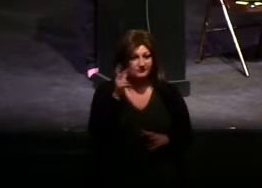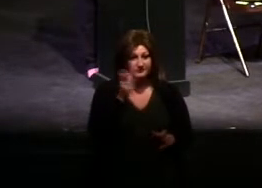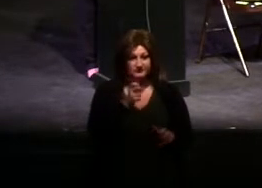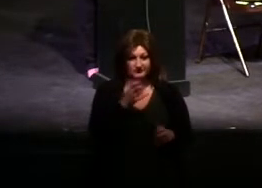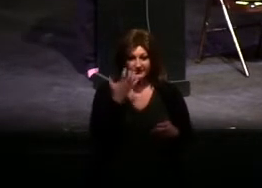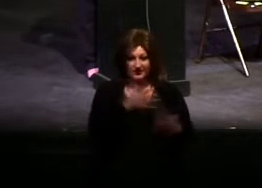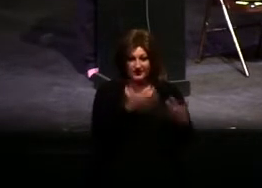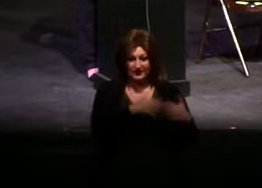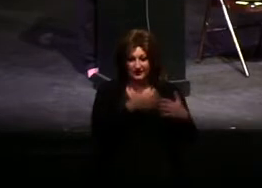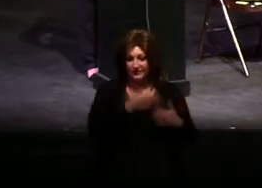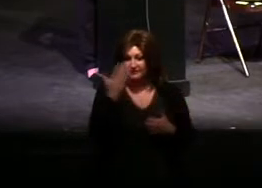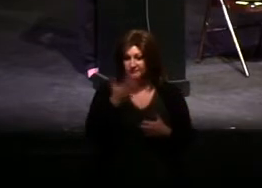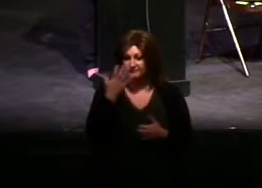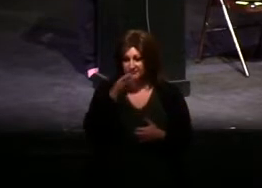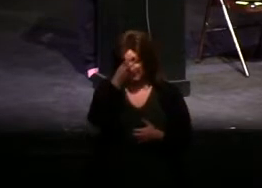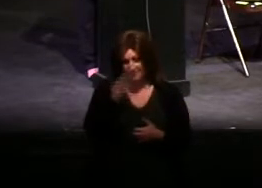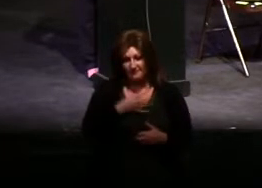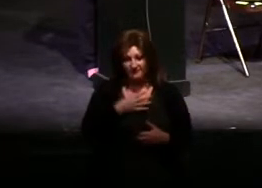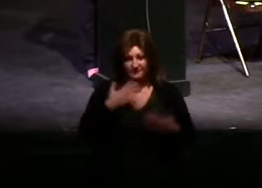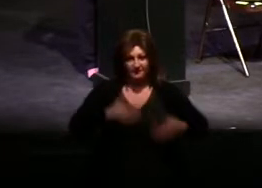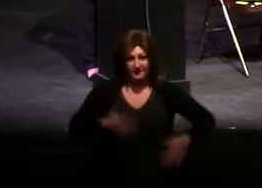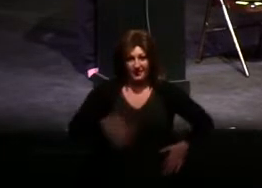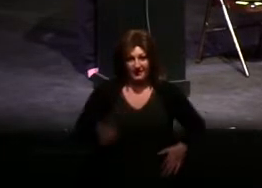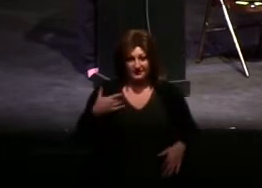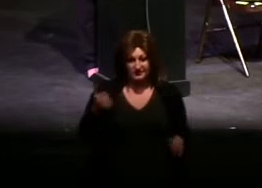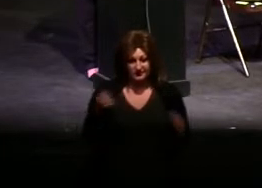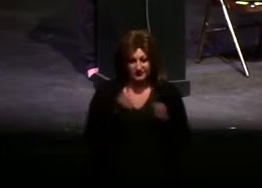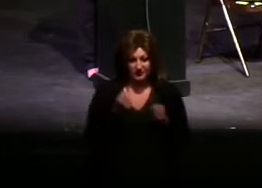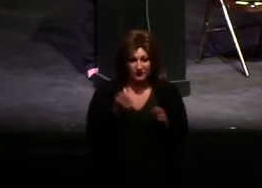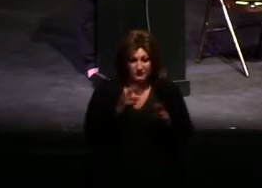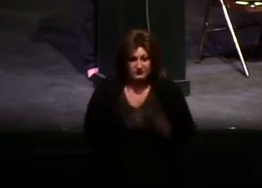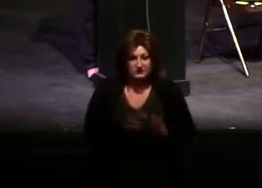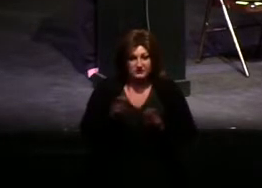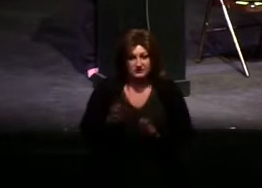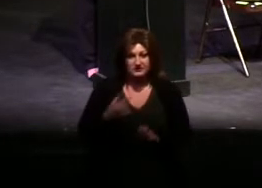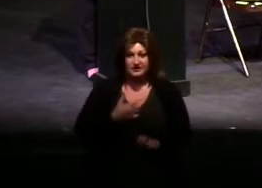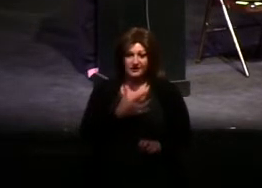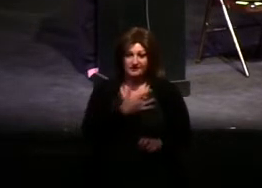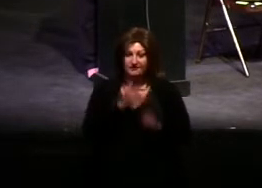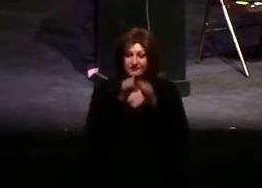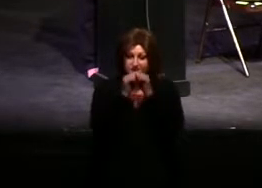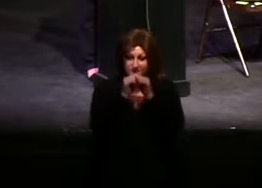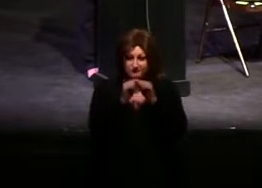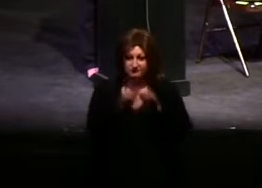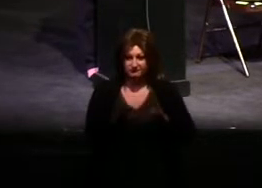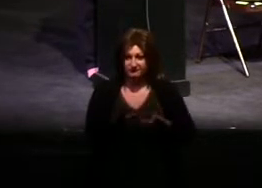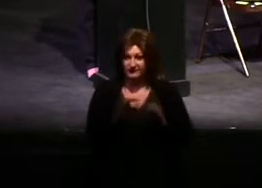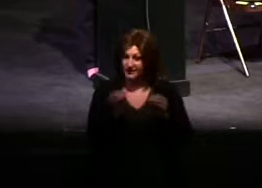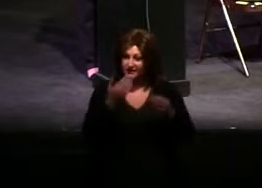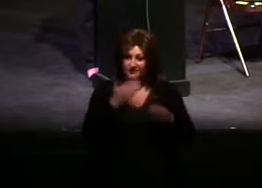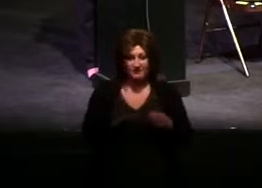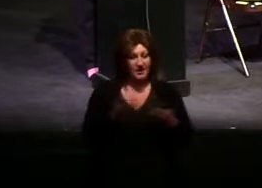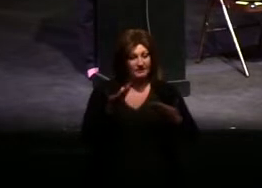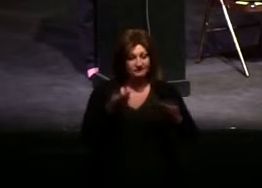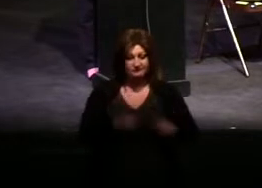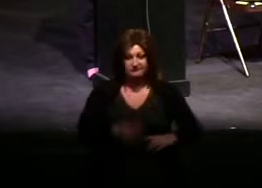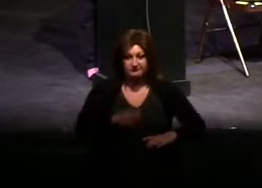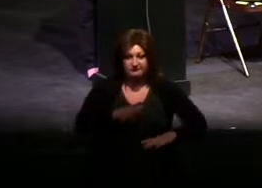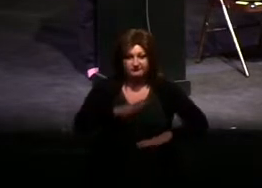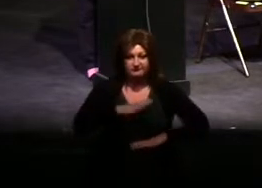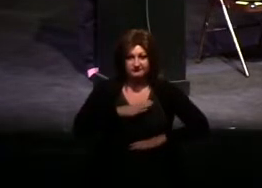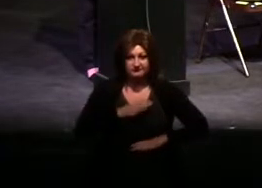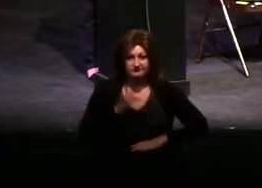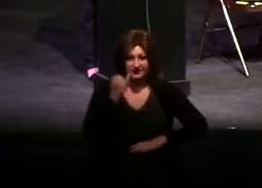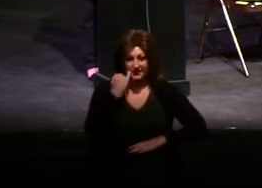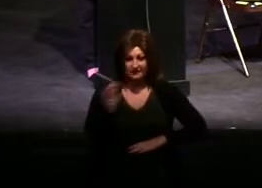male bodies and the comfort of close and sheltering arms, I feel blessed and safe as though nothing bad can happen to me, as long as